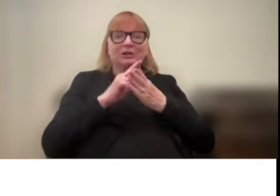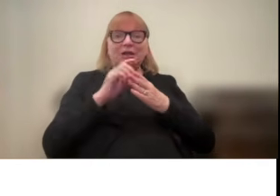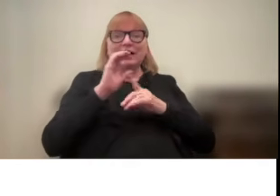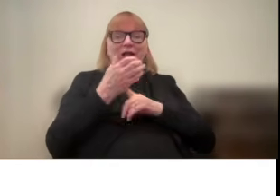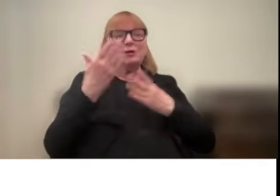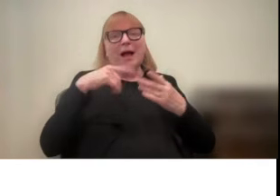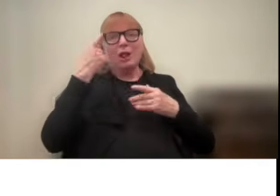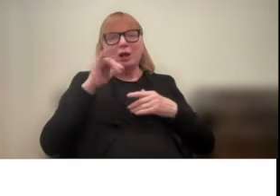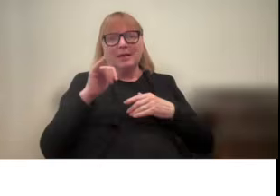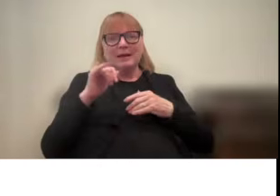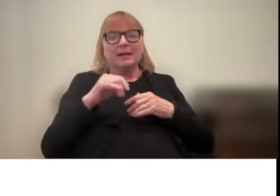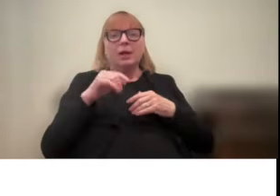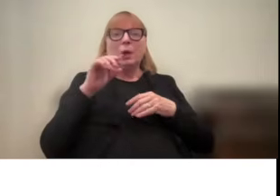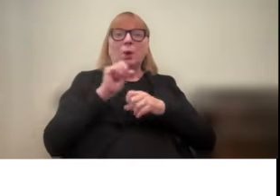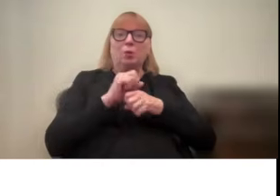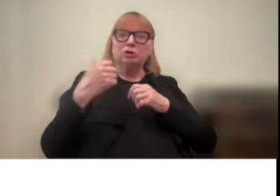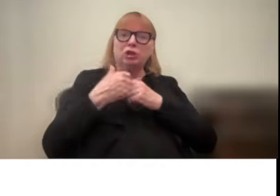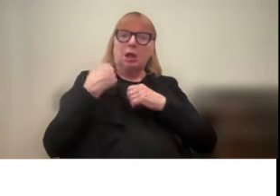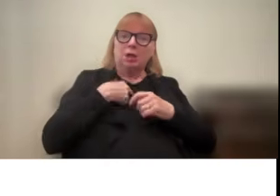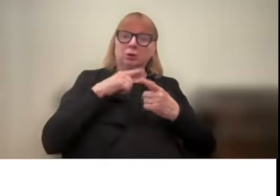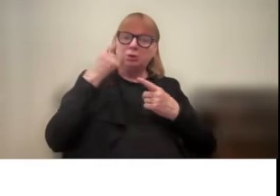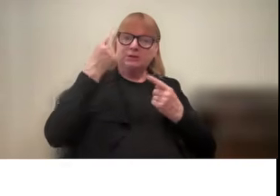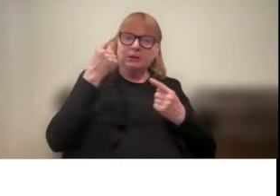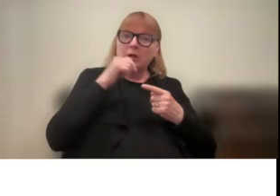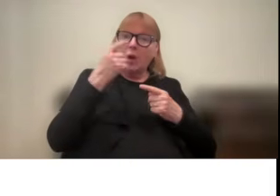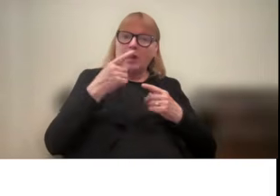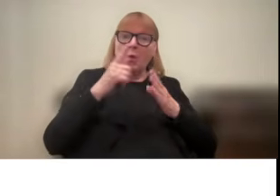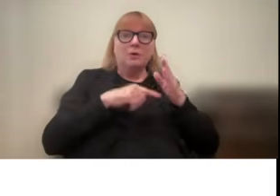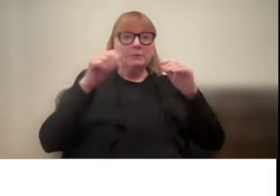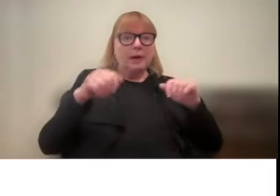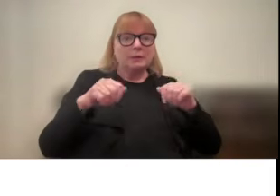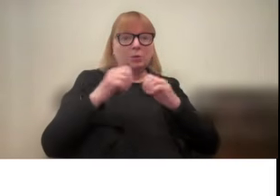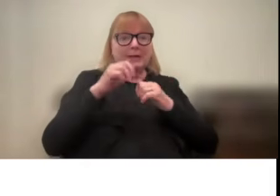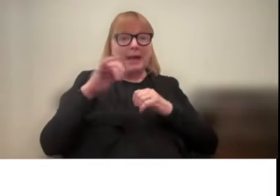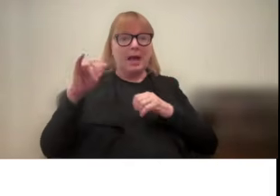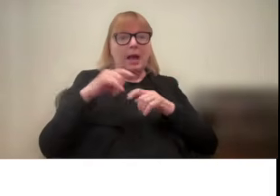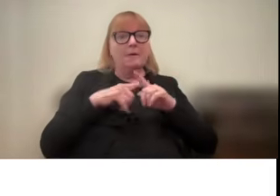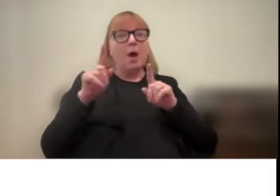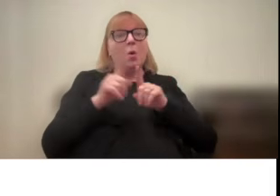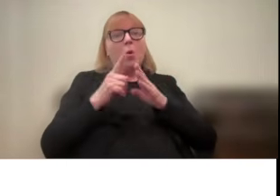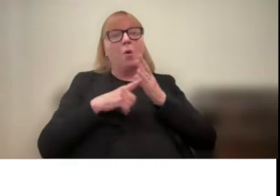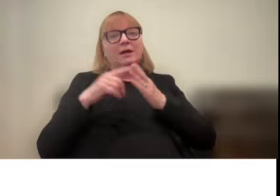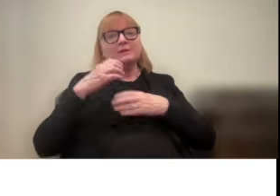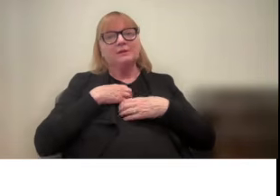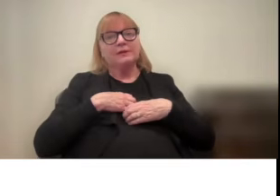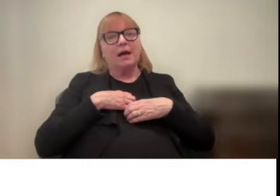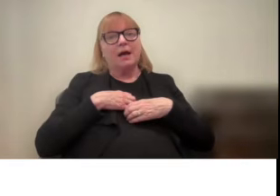might look like. Their work challenges us to consider not just what is possible with AI, but what is